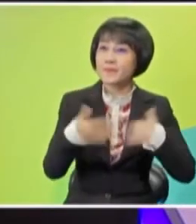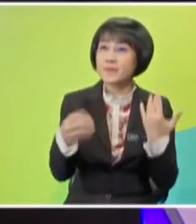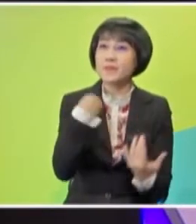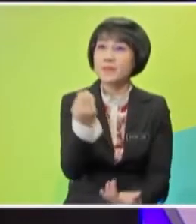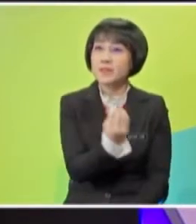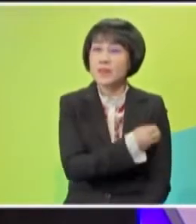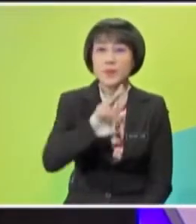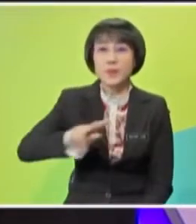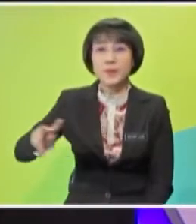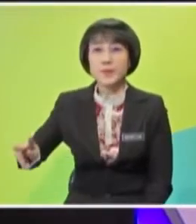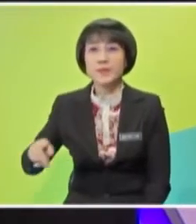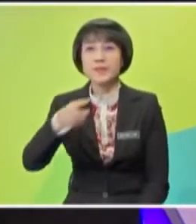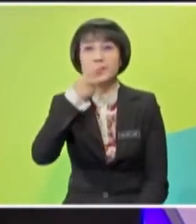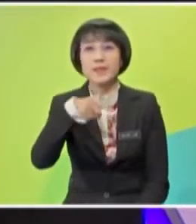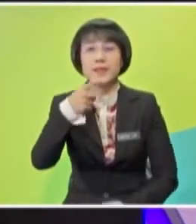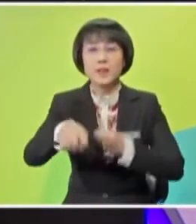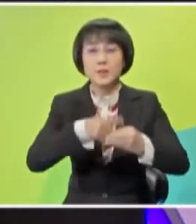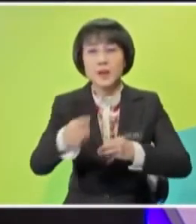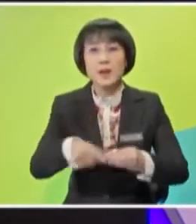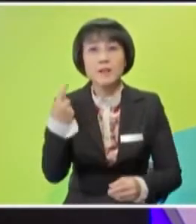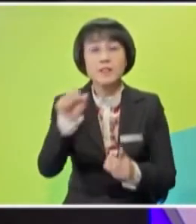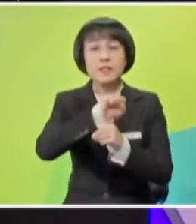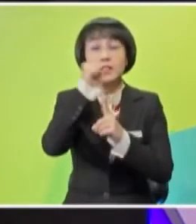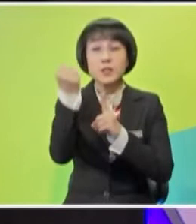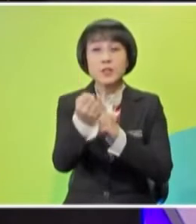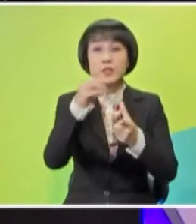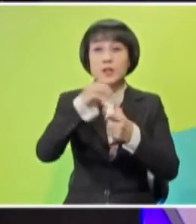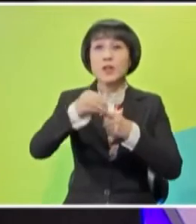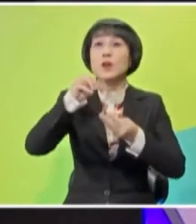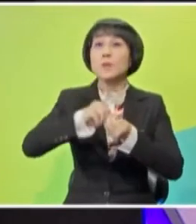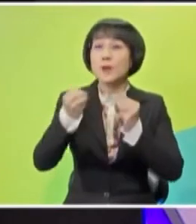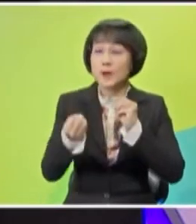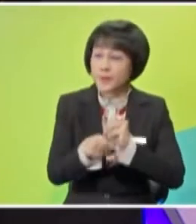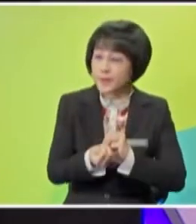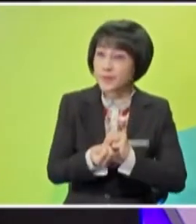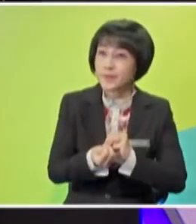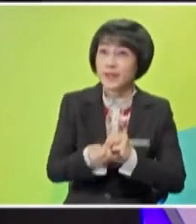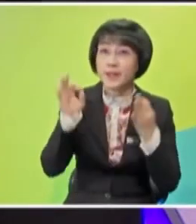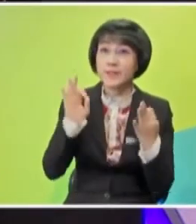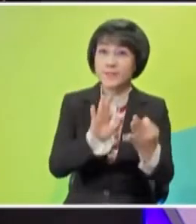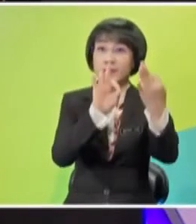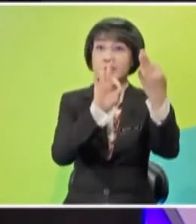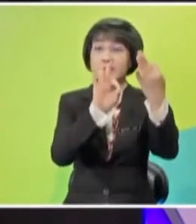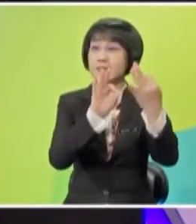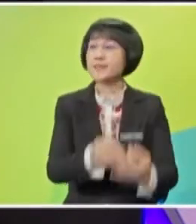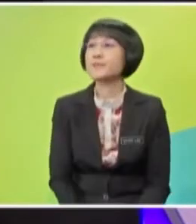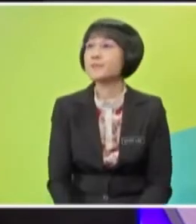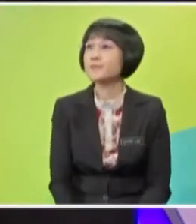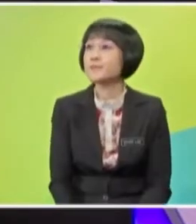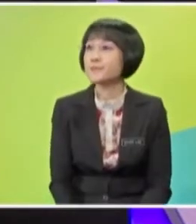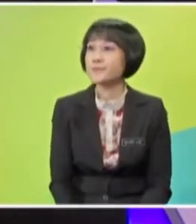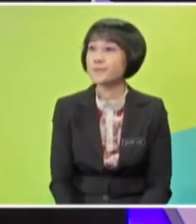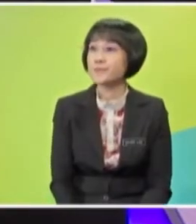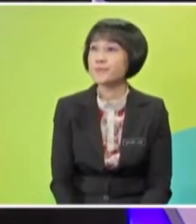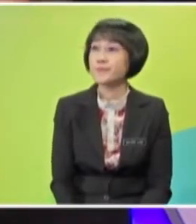pupils are going to say about the situation or problems they are going to face. Okay. Okay.